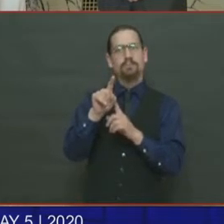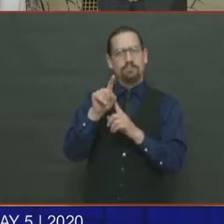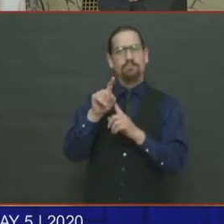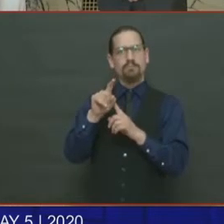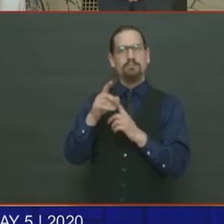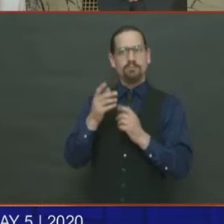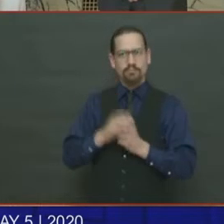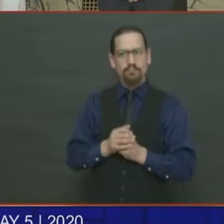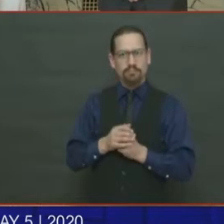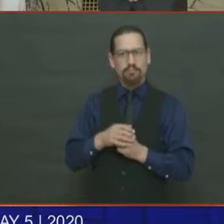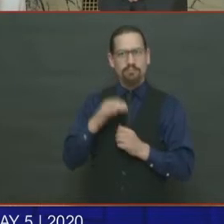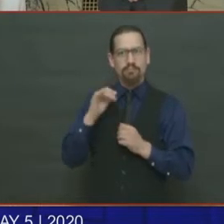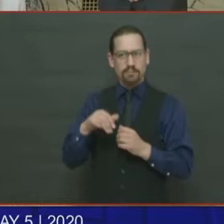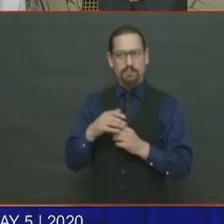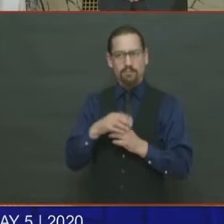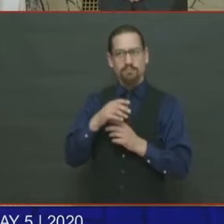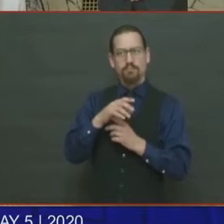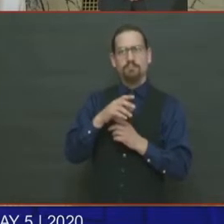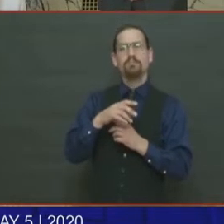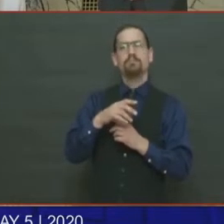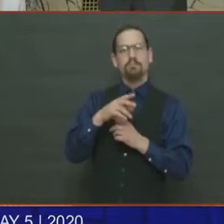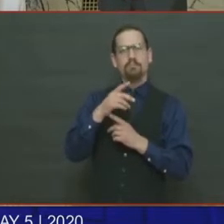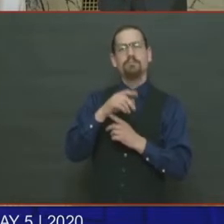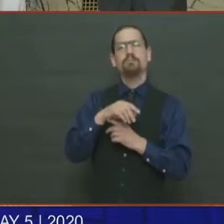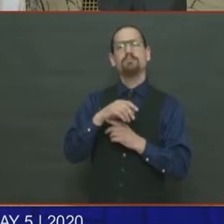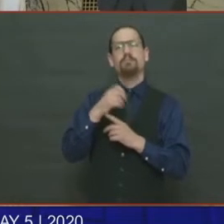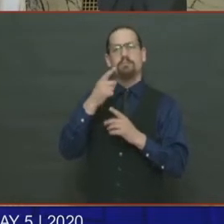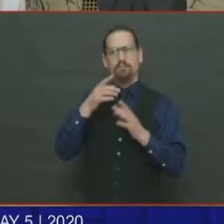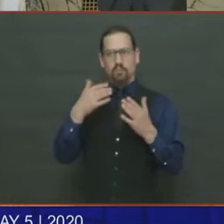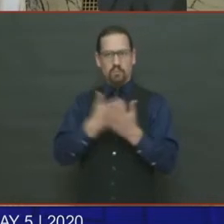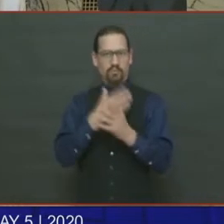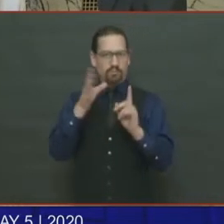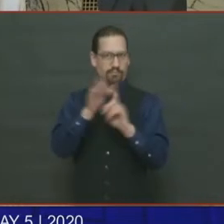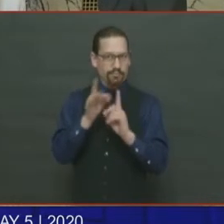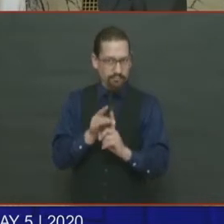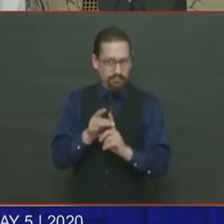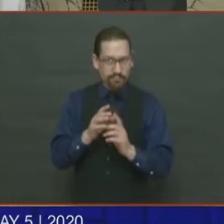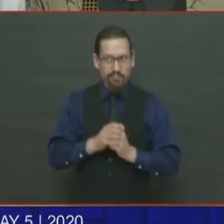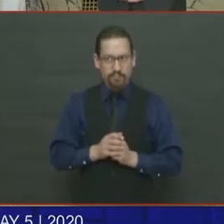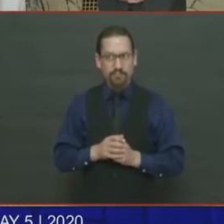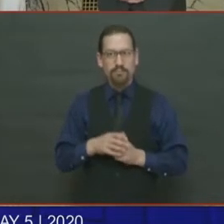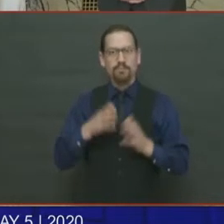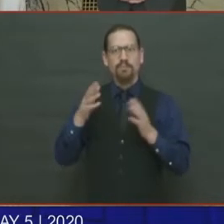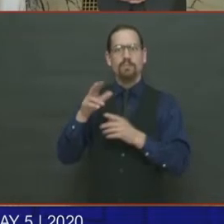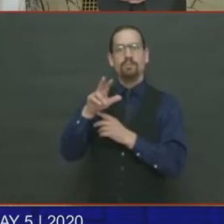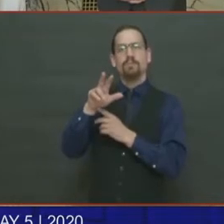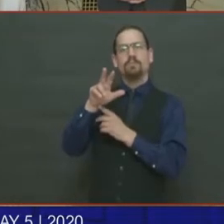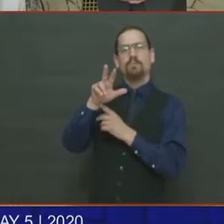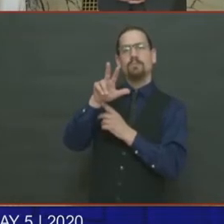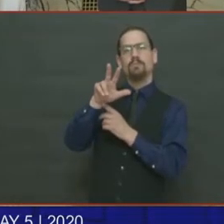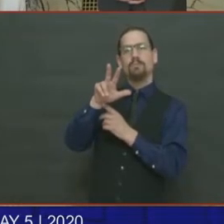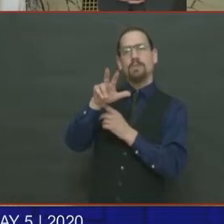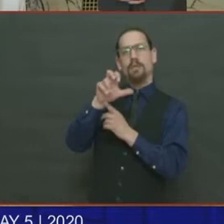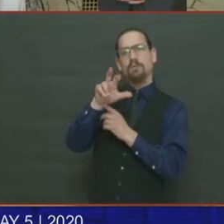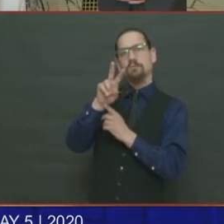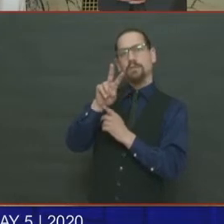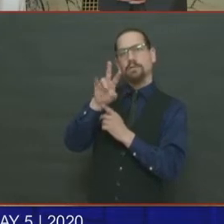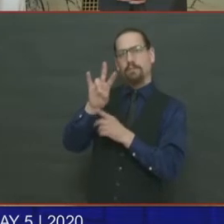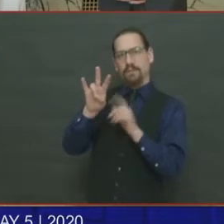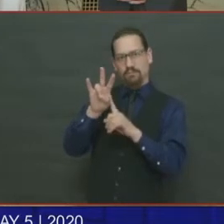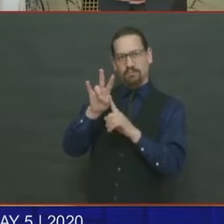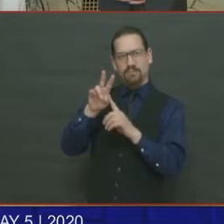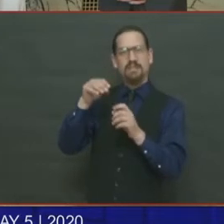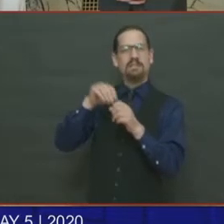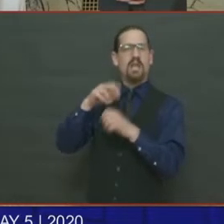encouraging. There are 327 people currently hospitalized. Of those people, 89